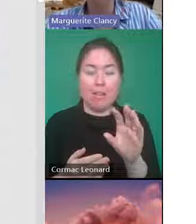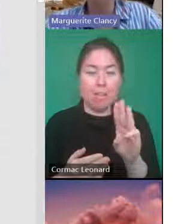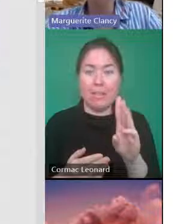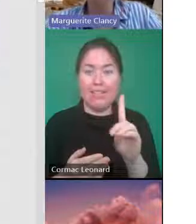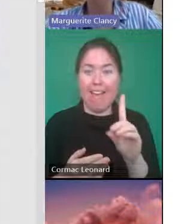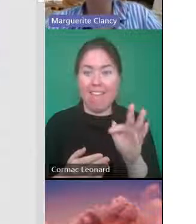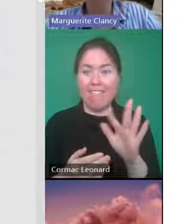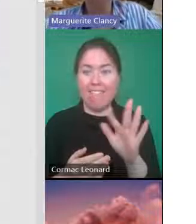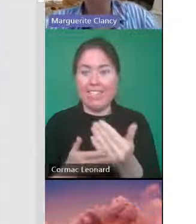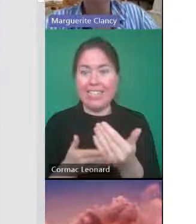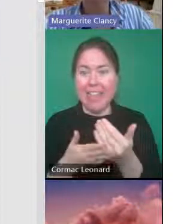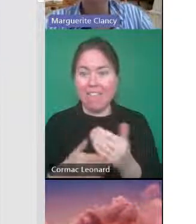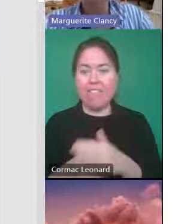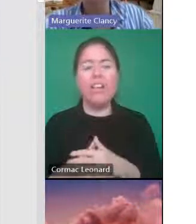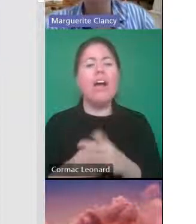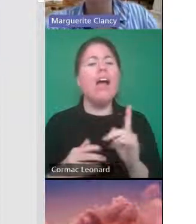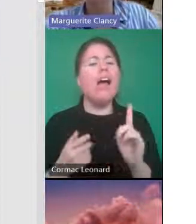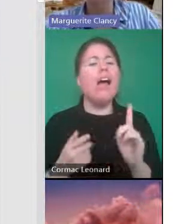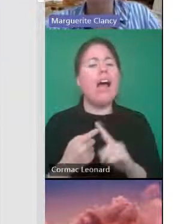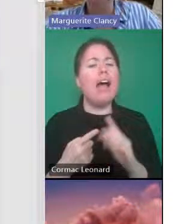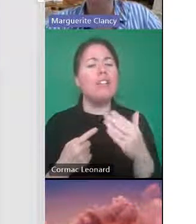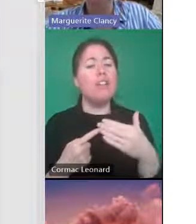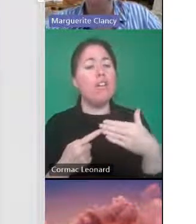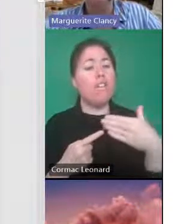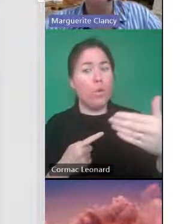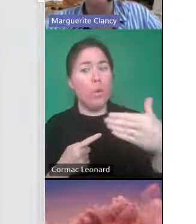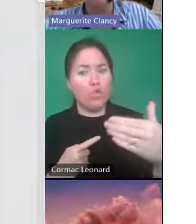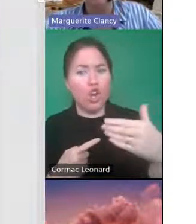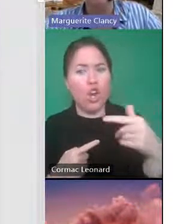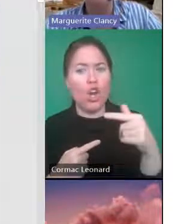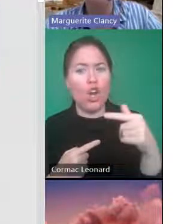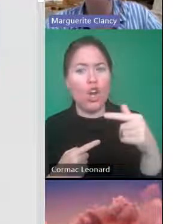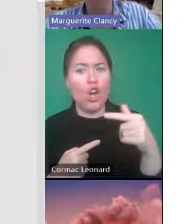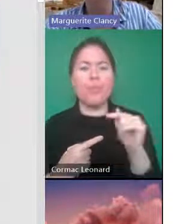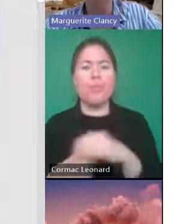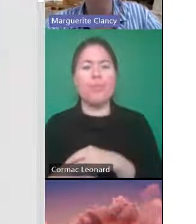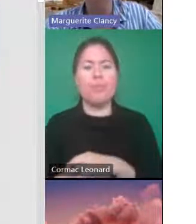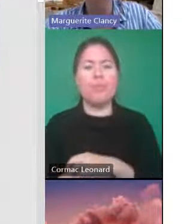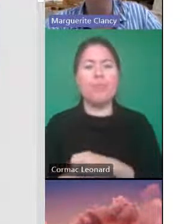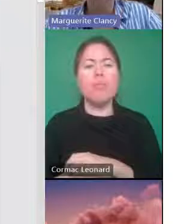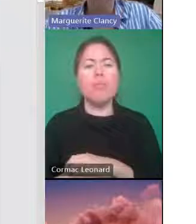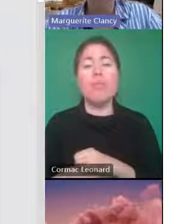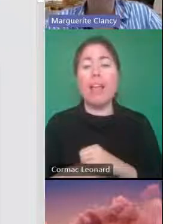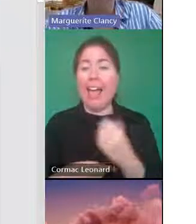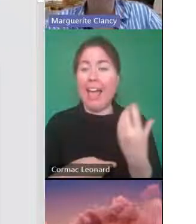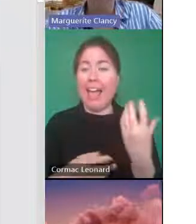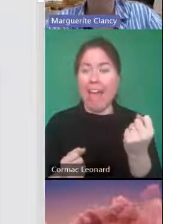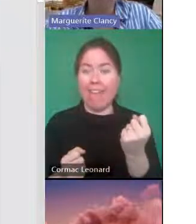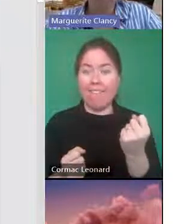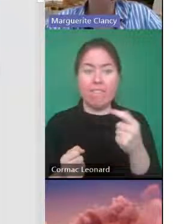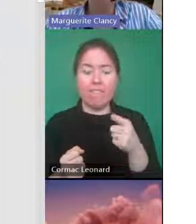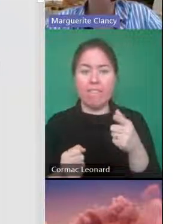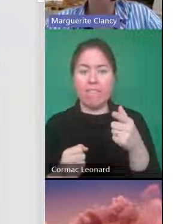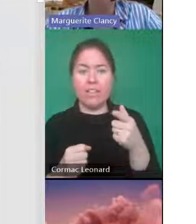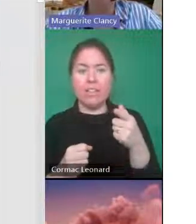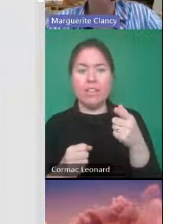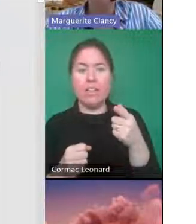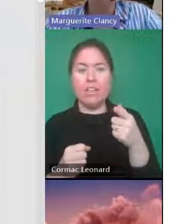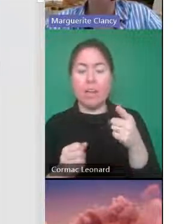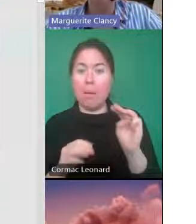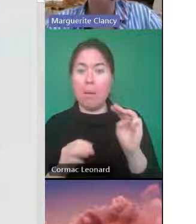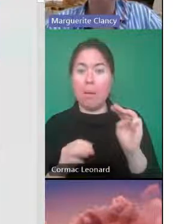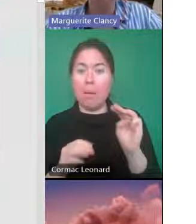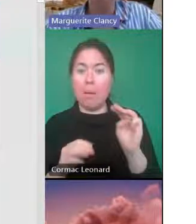there's a future functionality in the service, in this portal, that you also may